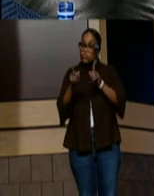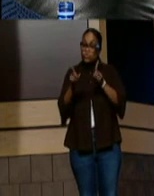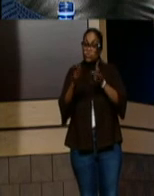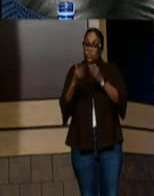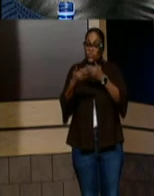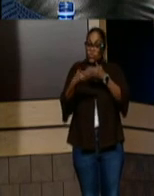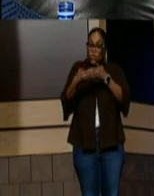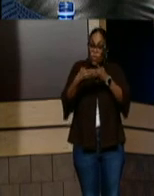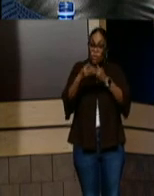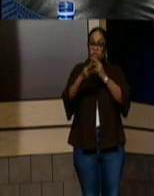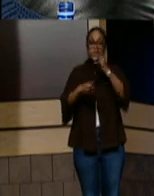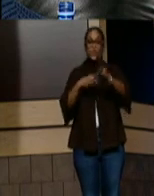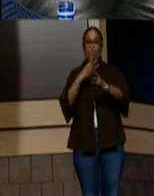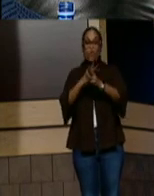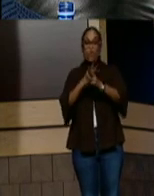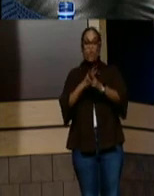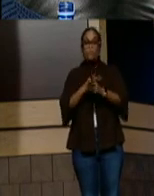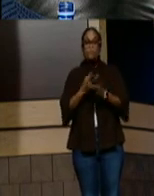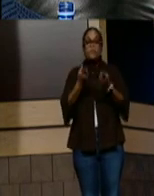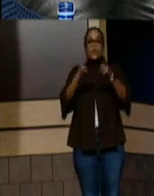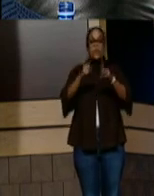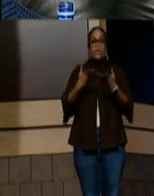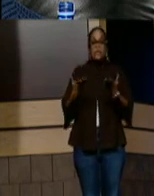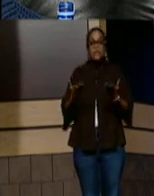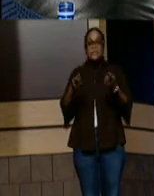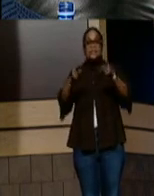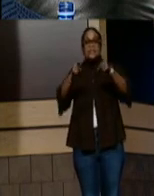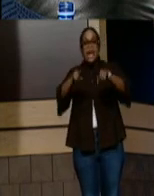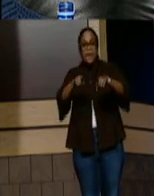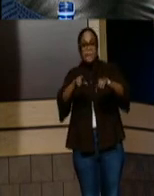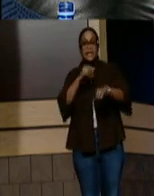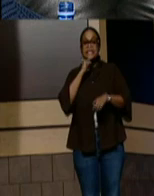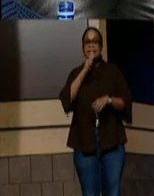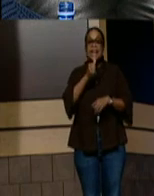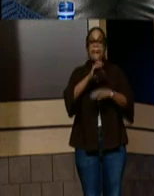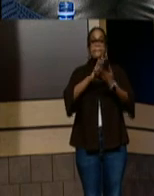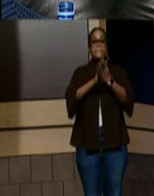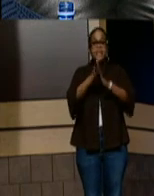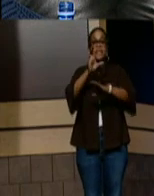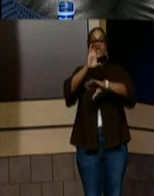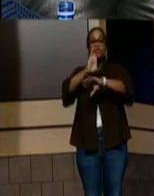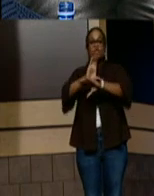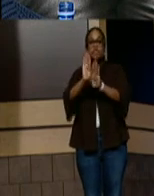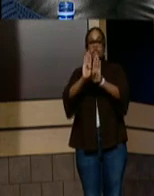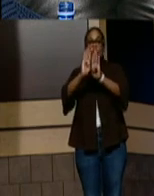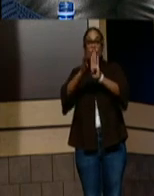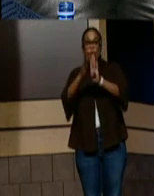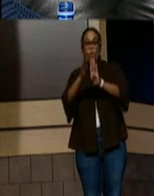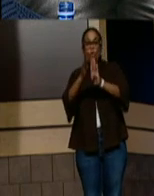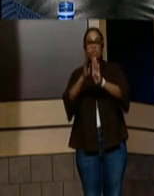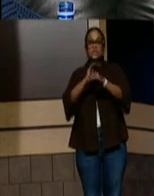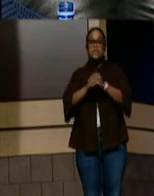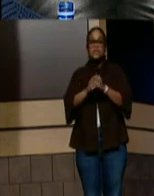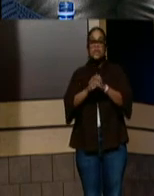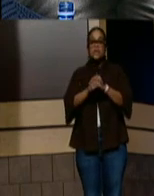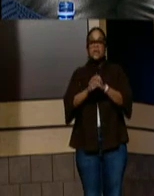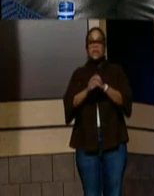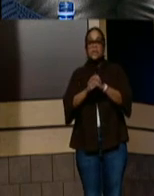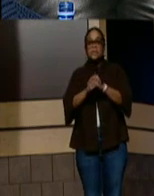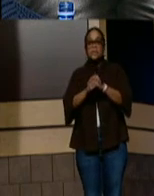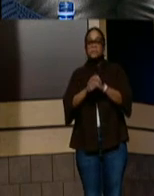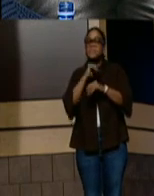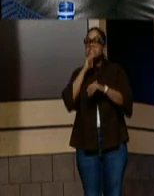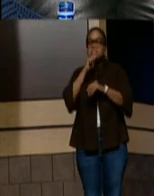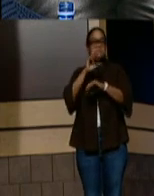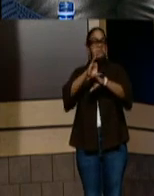when something like this comes up, it shouldn't be that the church has to close its doors and so forth and so on. It should be that